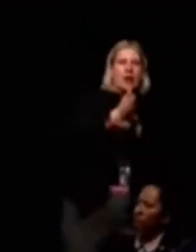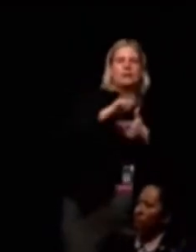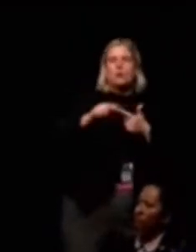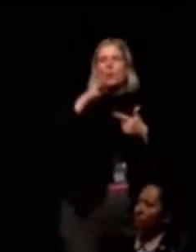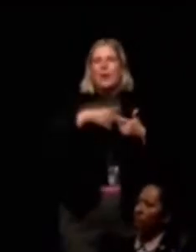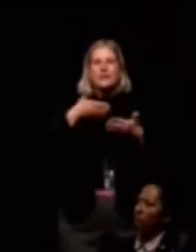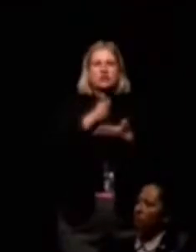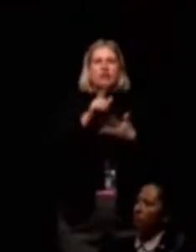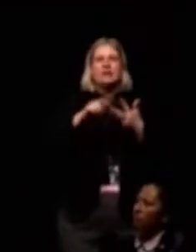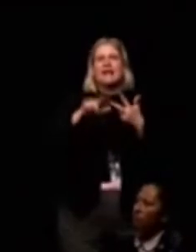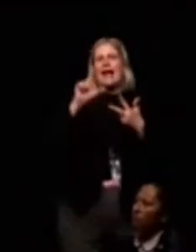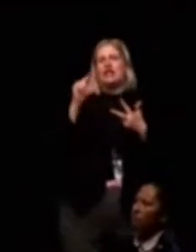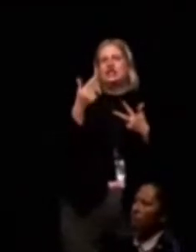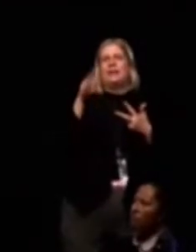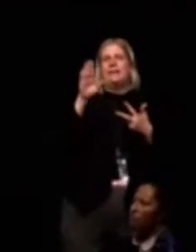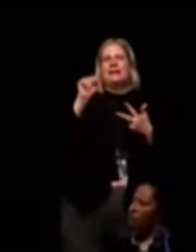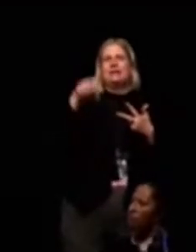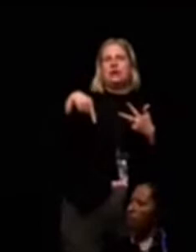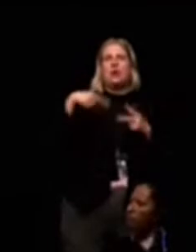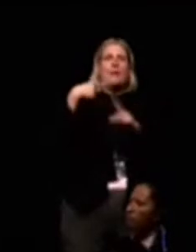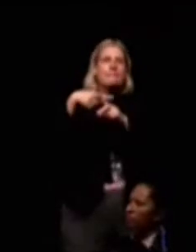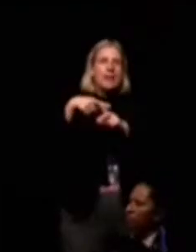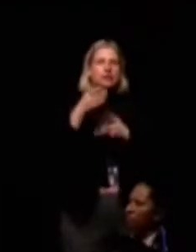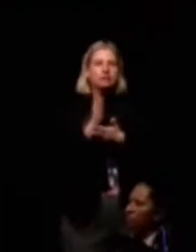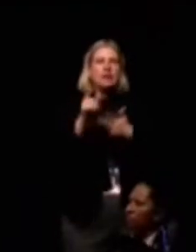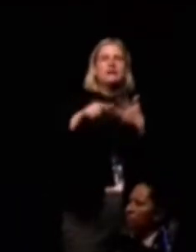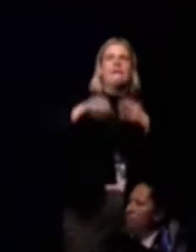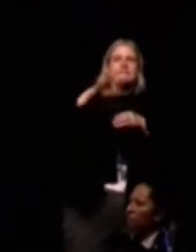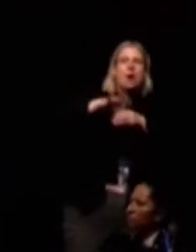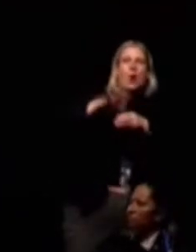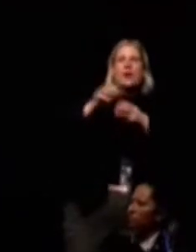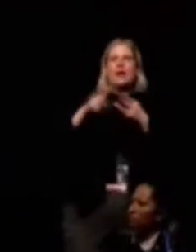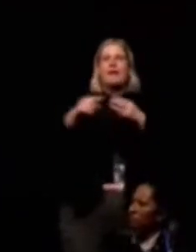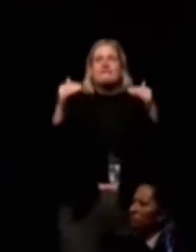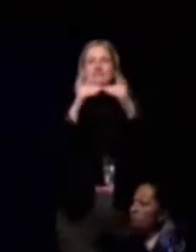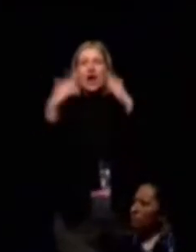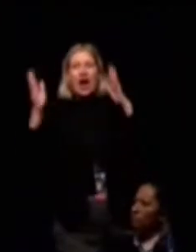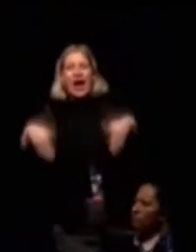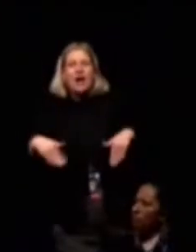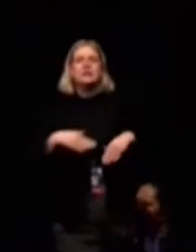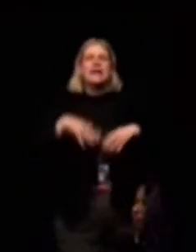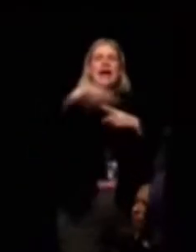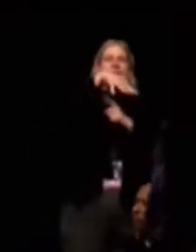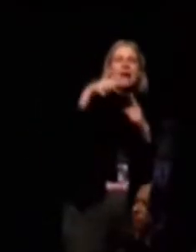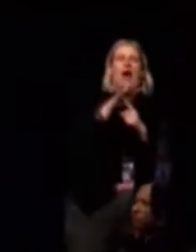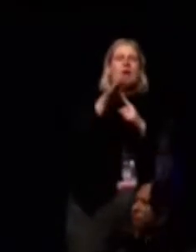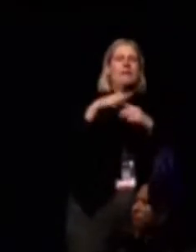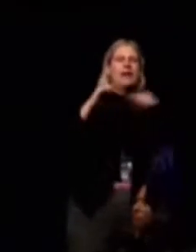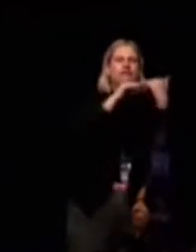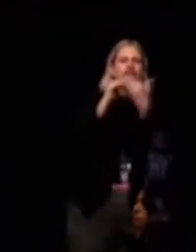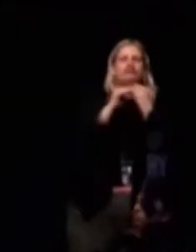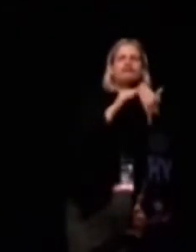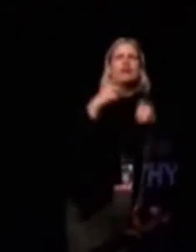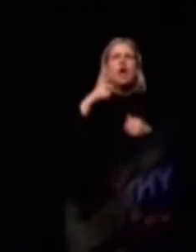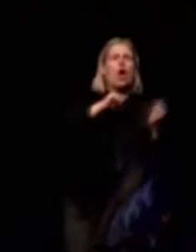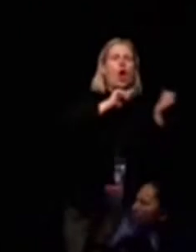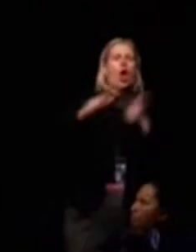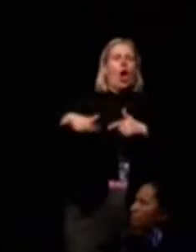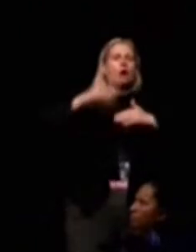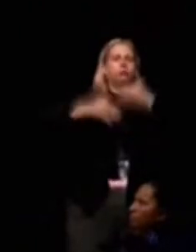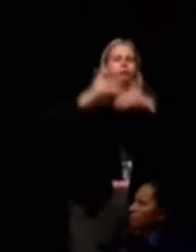rights, LGBTQ plus rights, voting rights, fair housing rights, environmental justice were all propelled